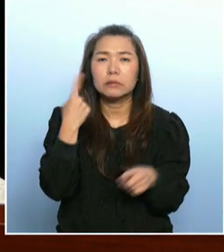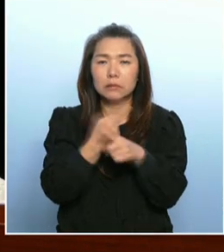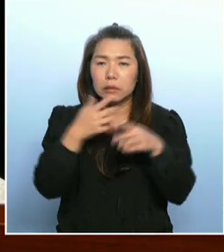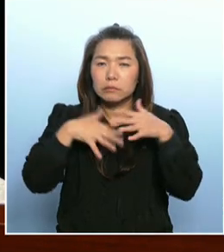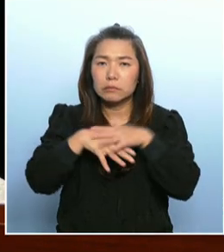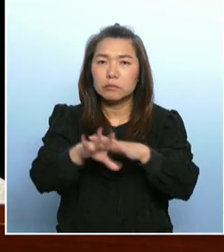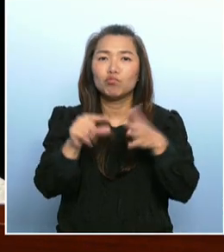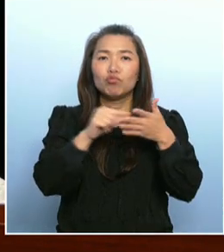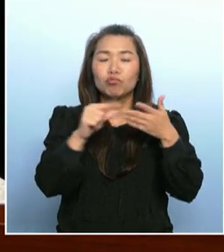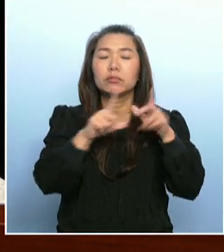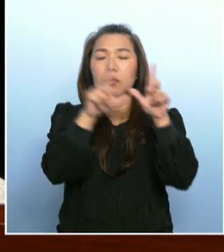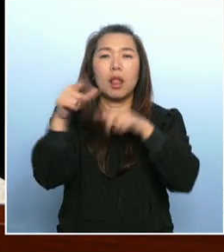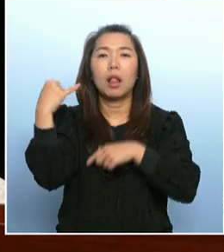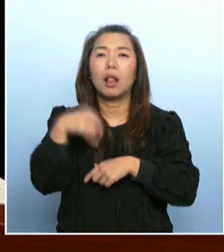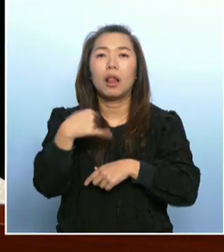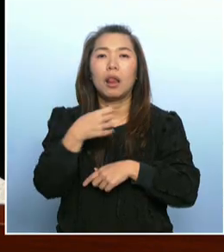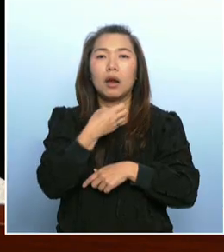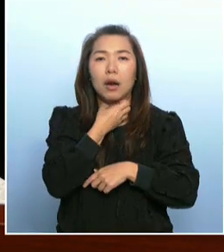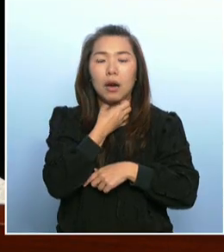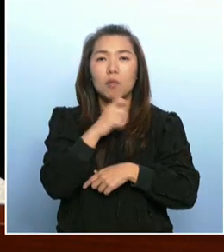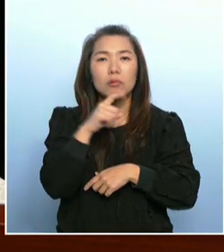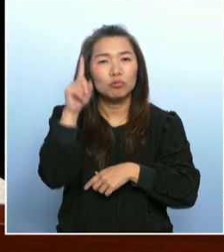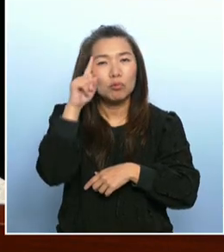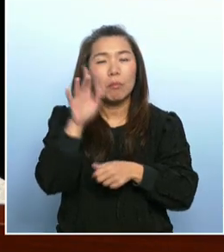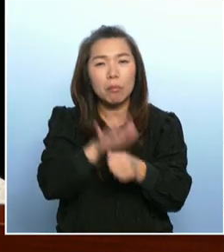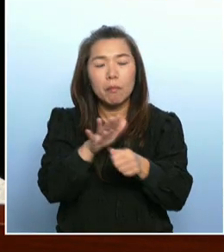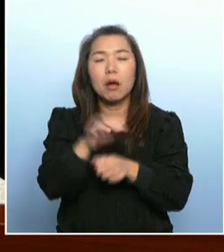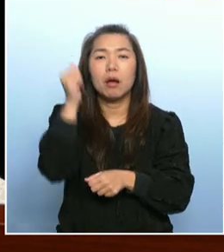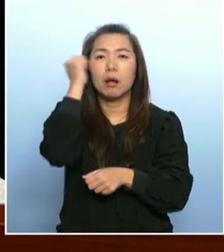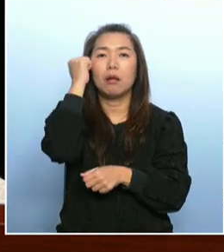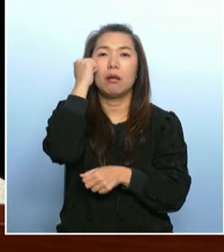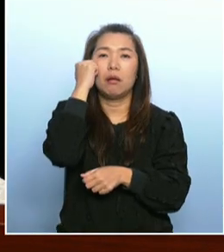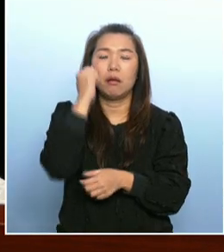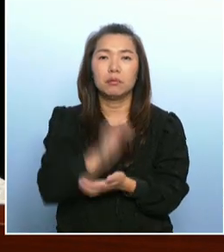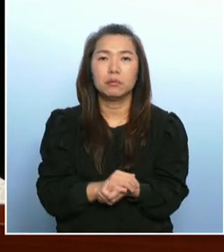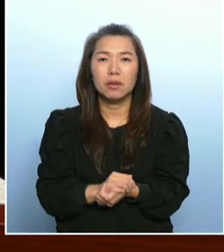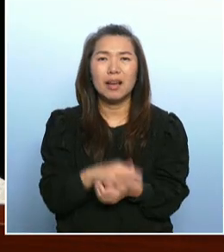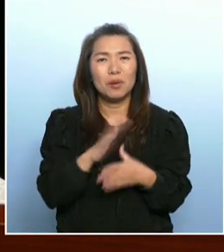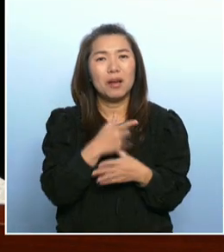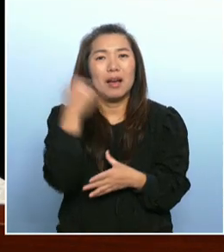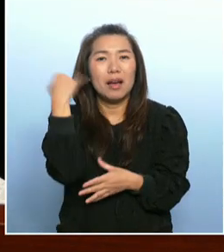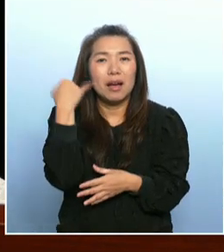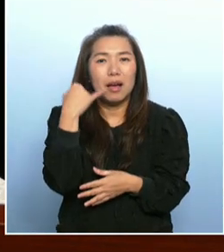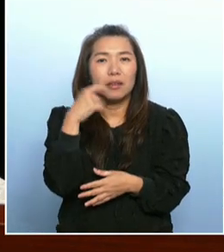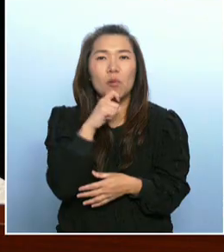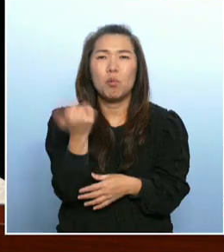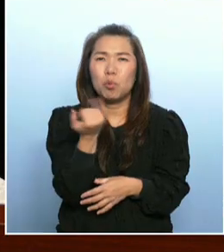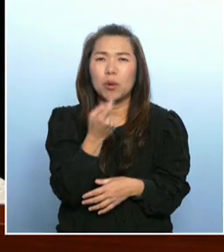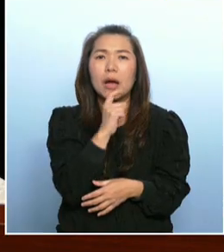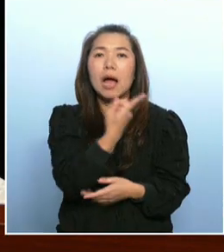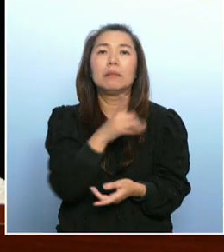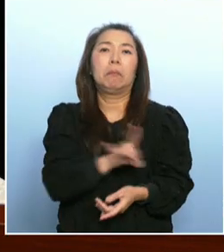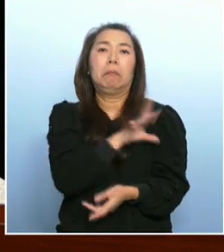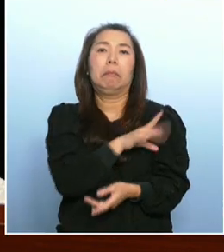And as a result, elderly with hearing impairment cannot integrate into the residential care homes, and they have difficulty in seeking